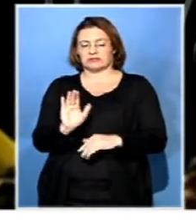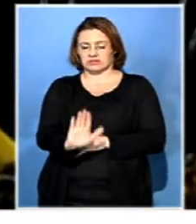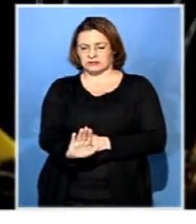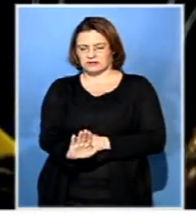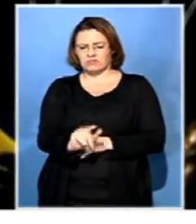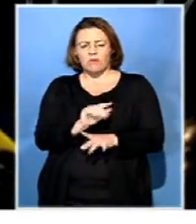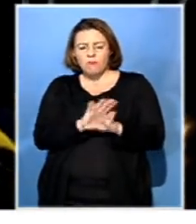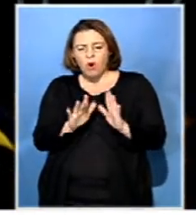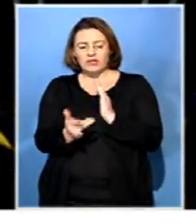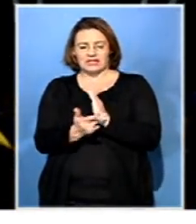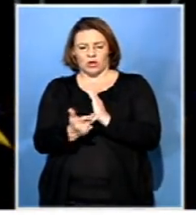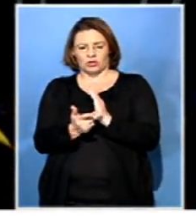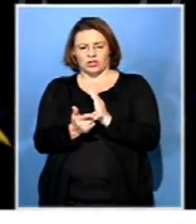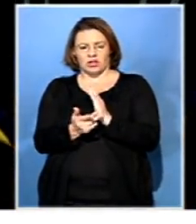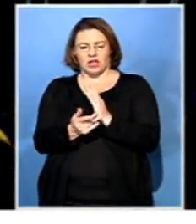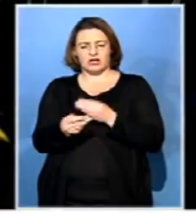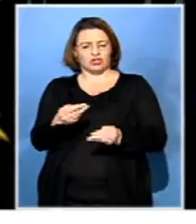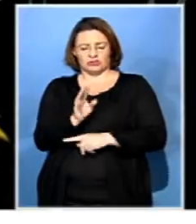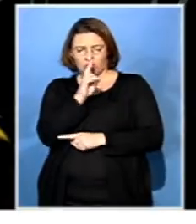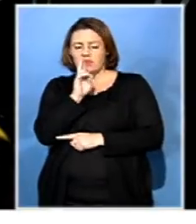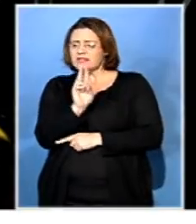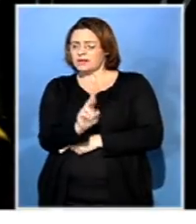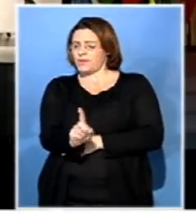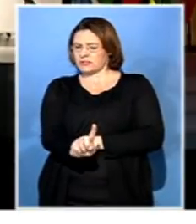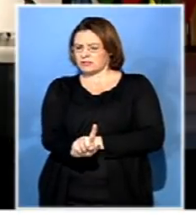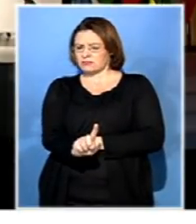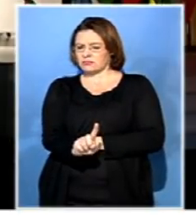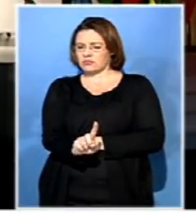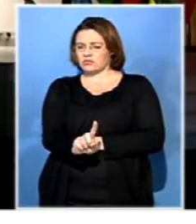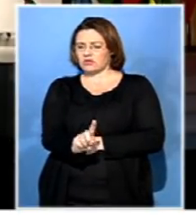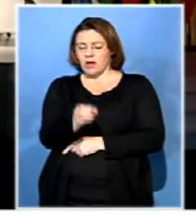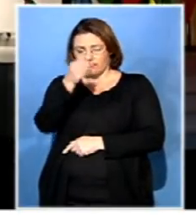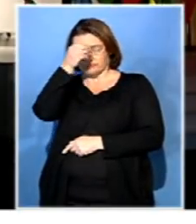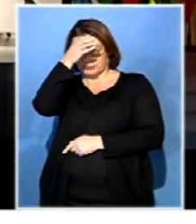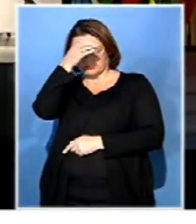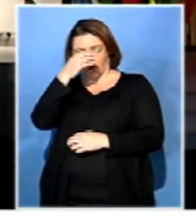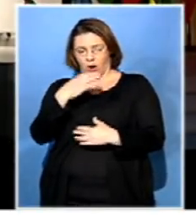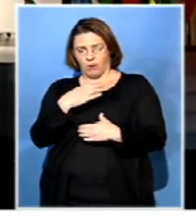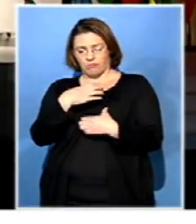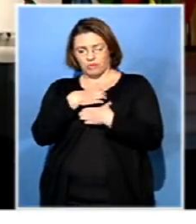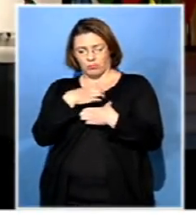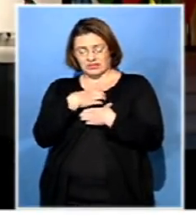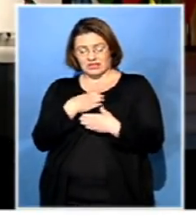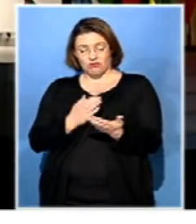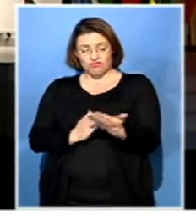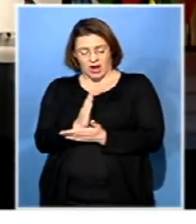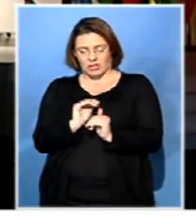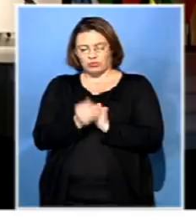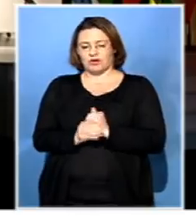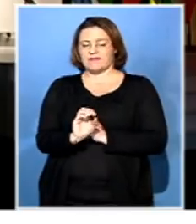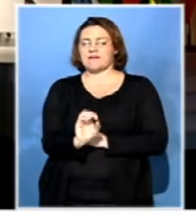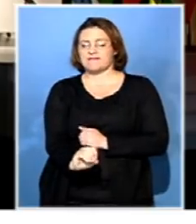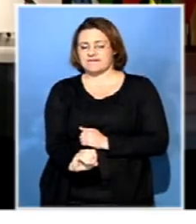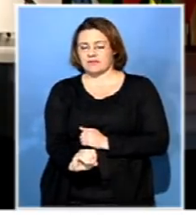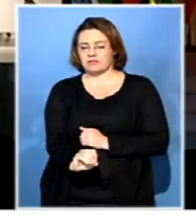technological exchanges and will see to it that their lawful intellectual property rights are protected. China will